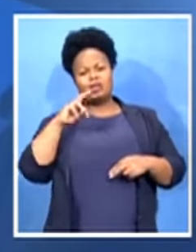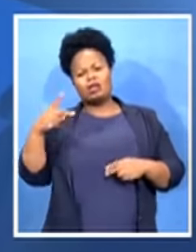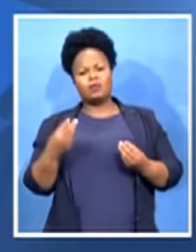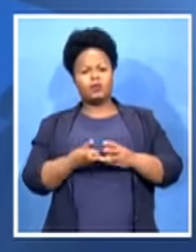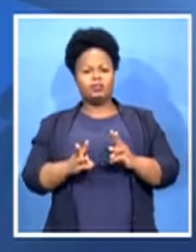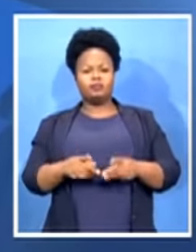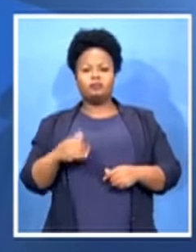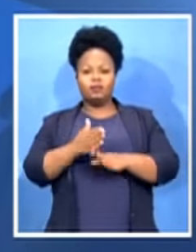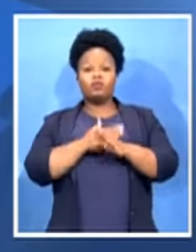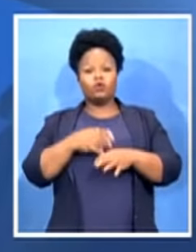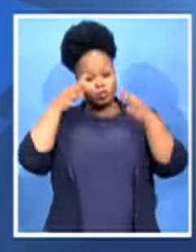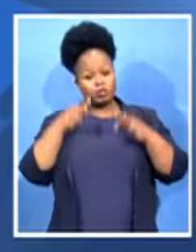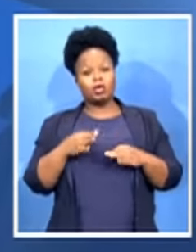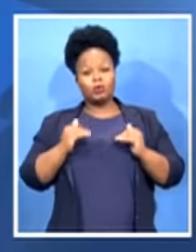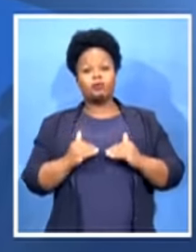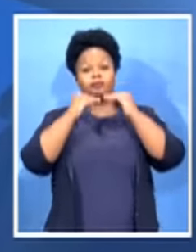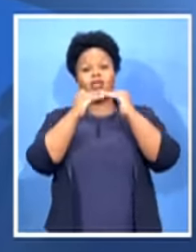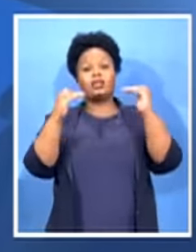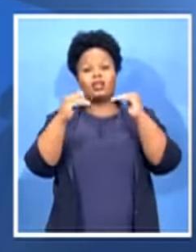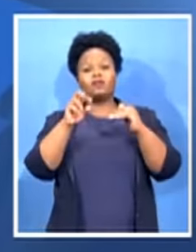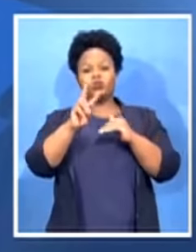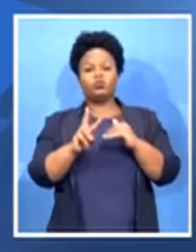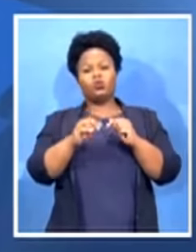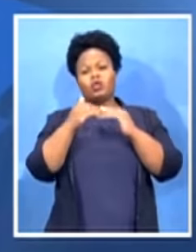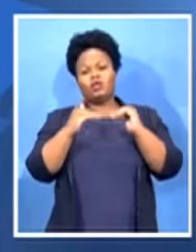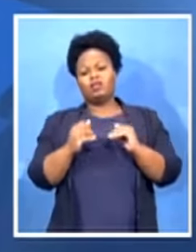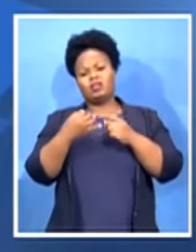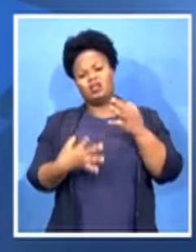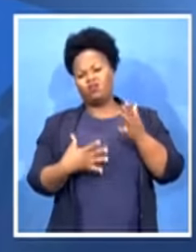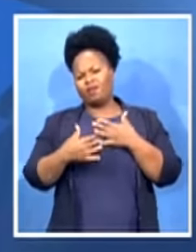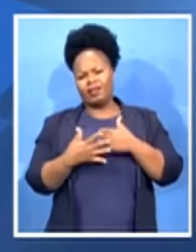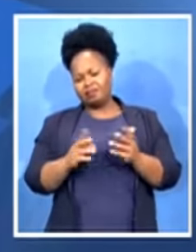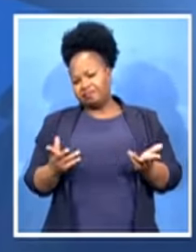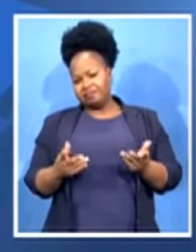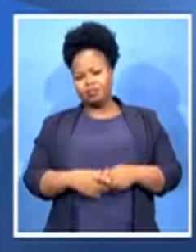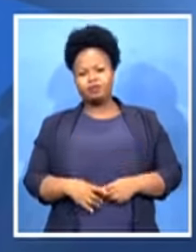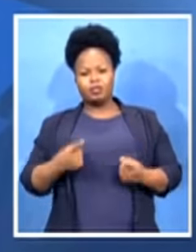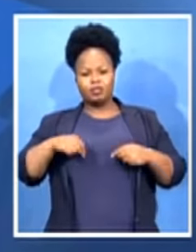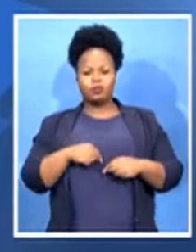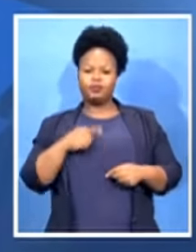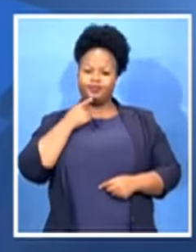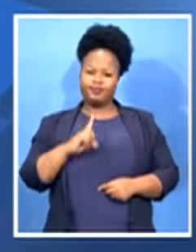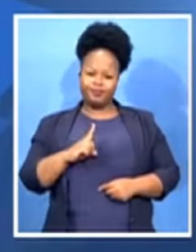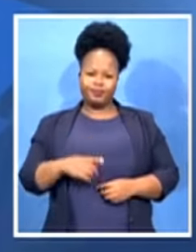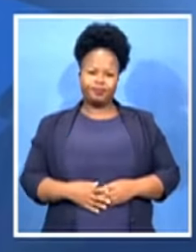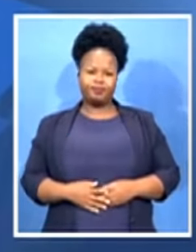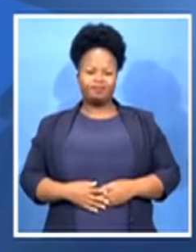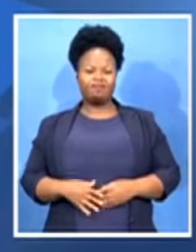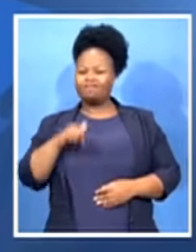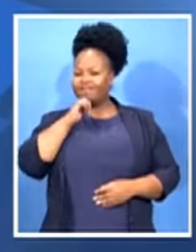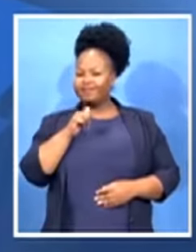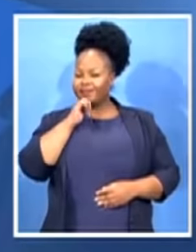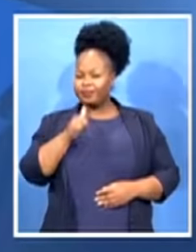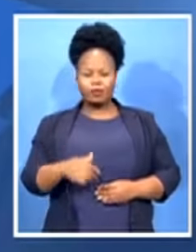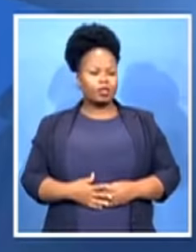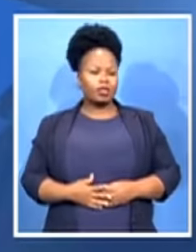to any level of lockdown? So all we are saying is that even after the resurgence, we